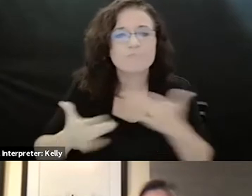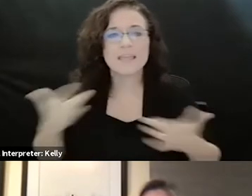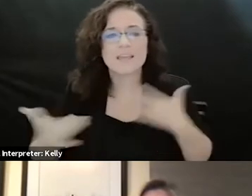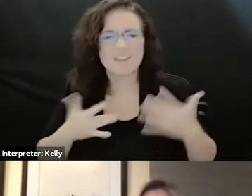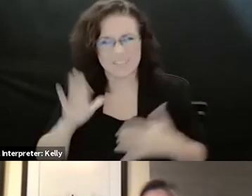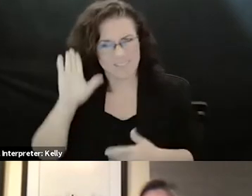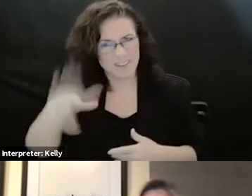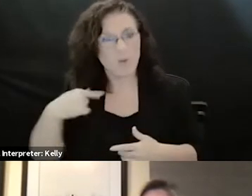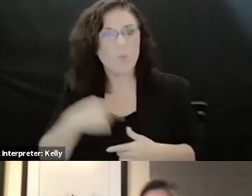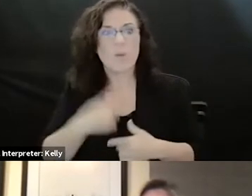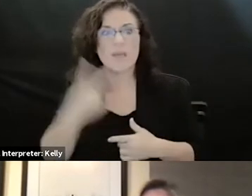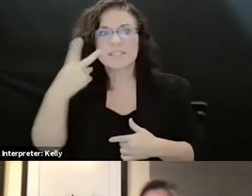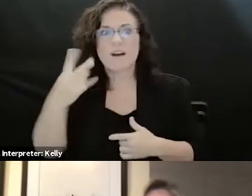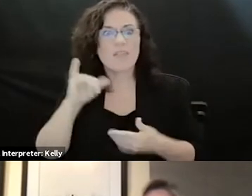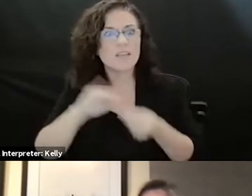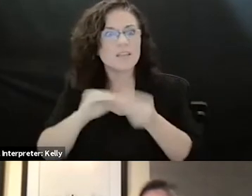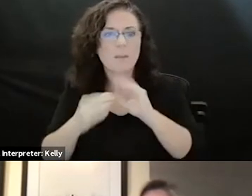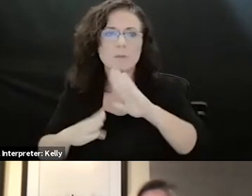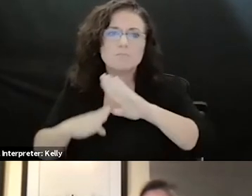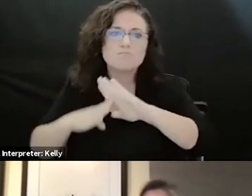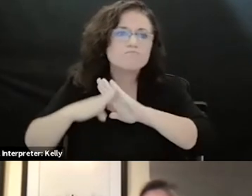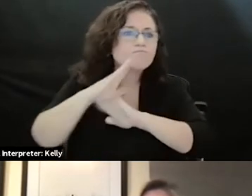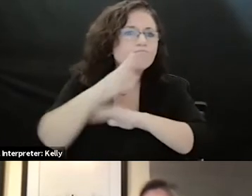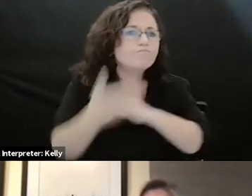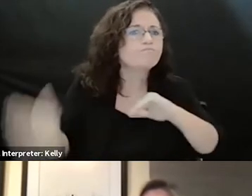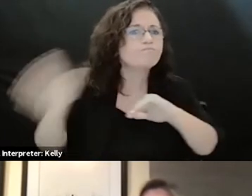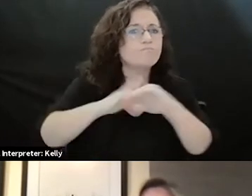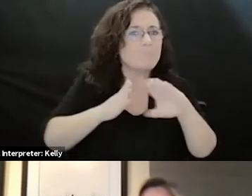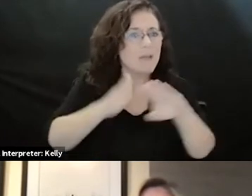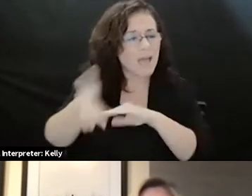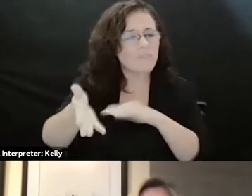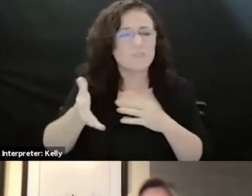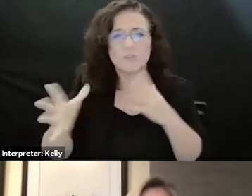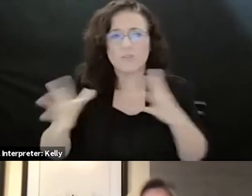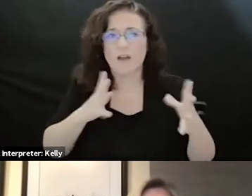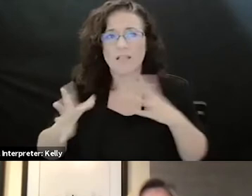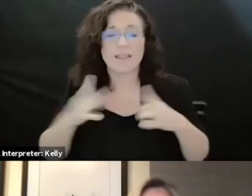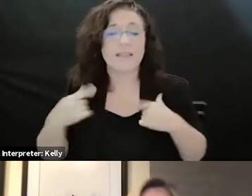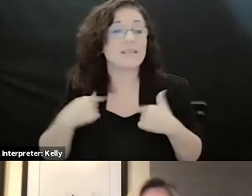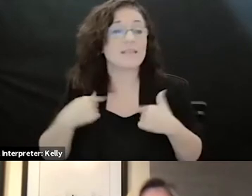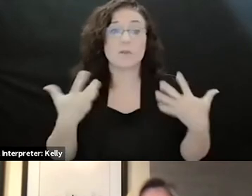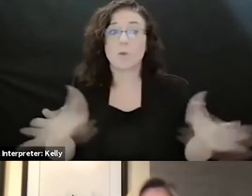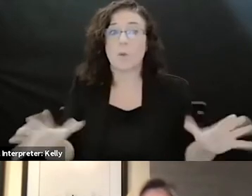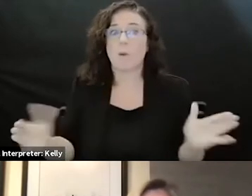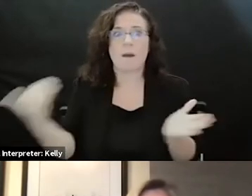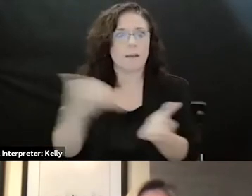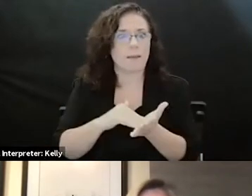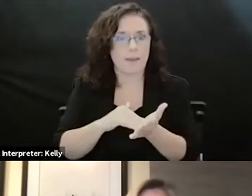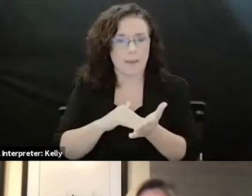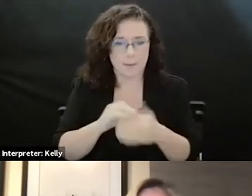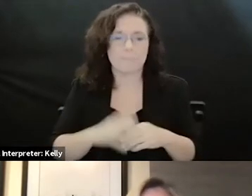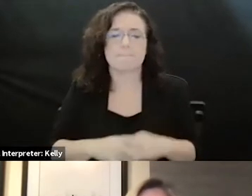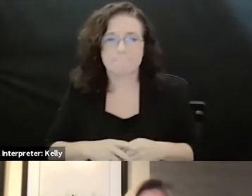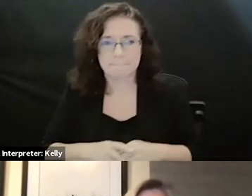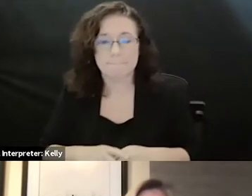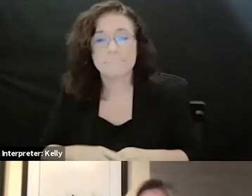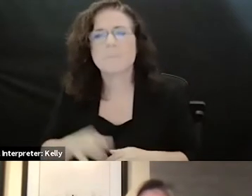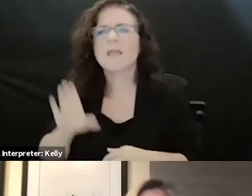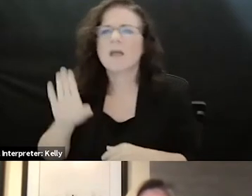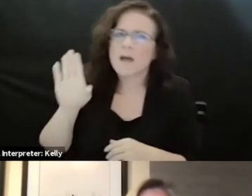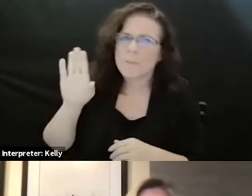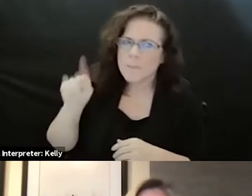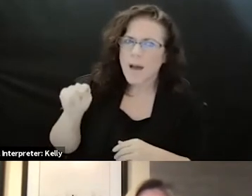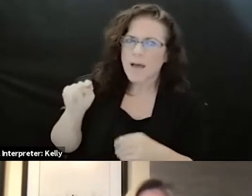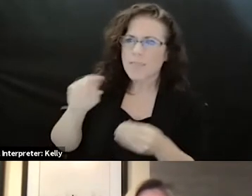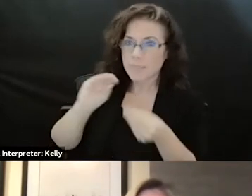holidays and none of us want to go through that again quite honestly but the the number 25 is the set number and you don't anticipate that